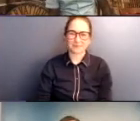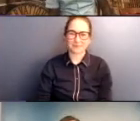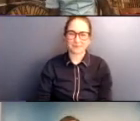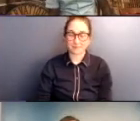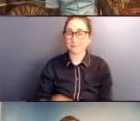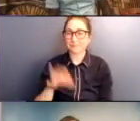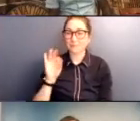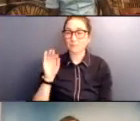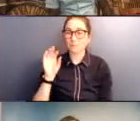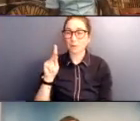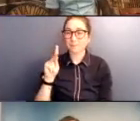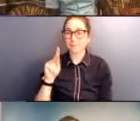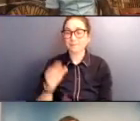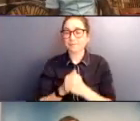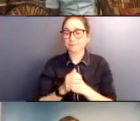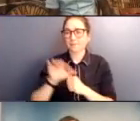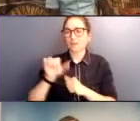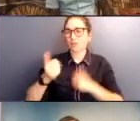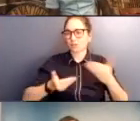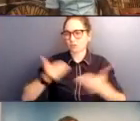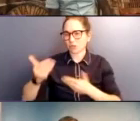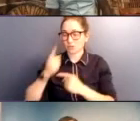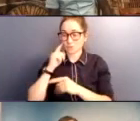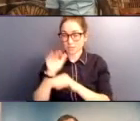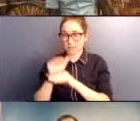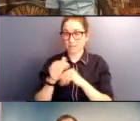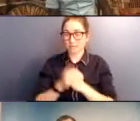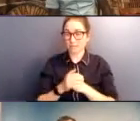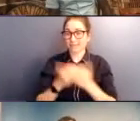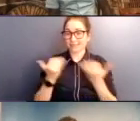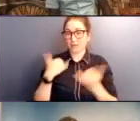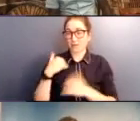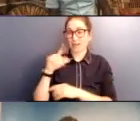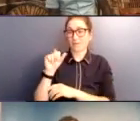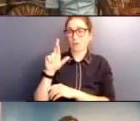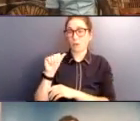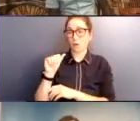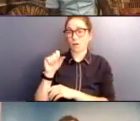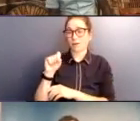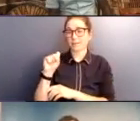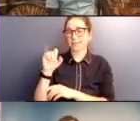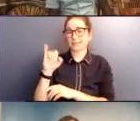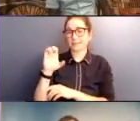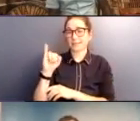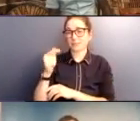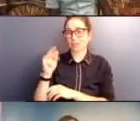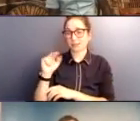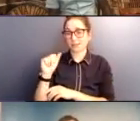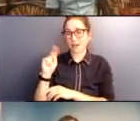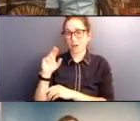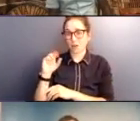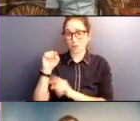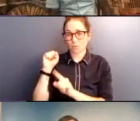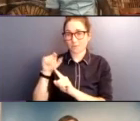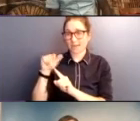Okay, so some of our other stage introductions tonight. We have Laura Cicignano, and she is our ASL interpreter this evening. So you